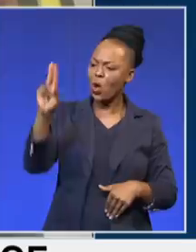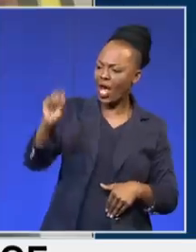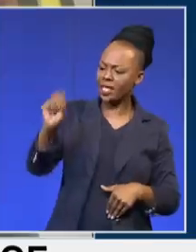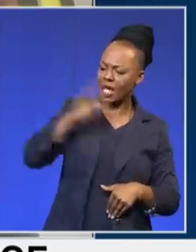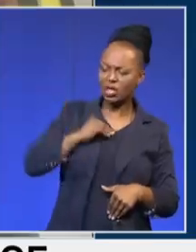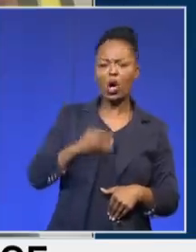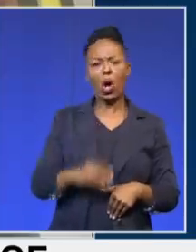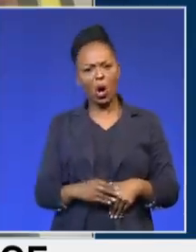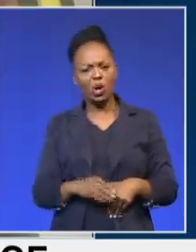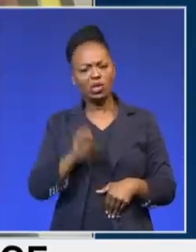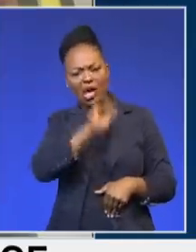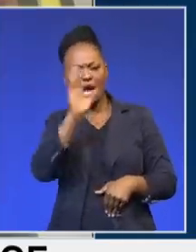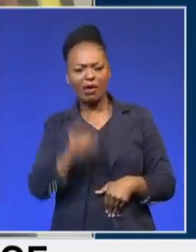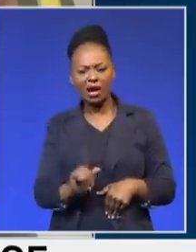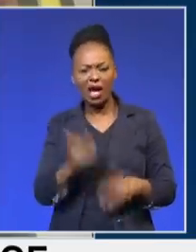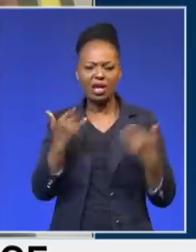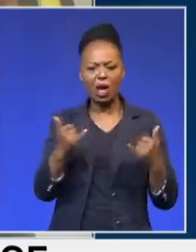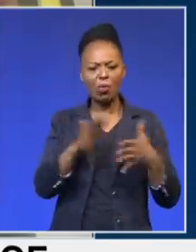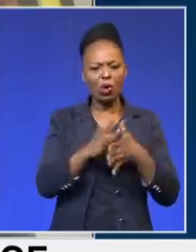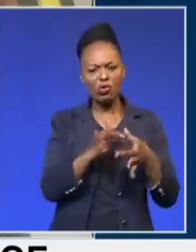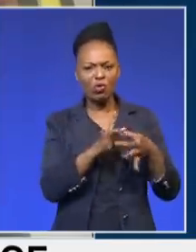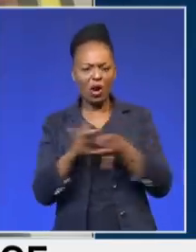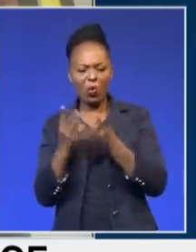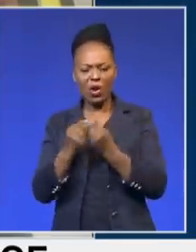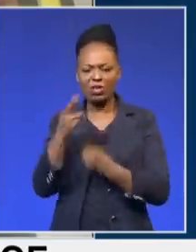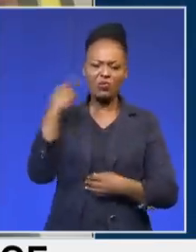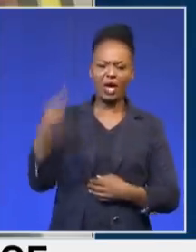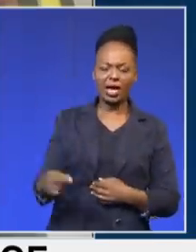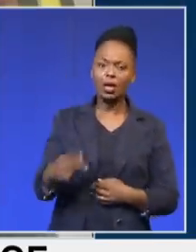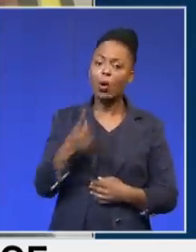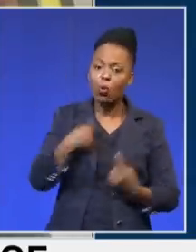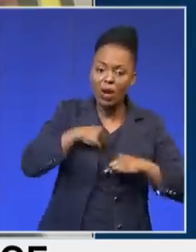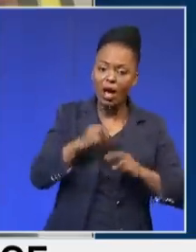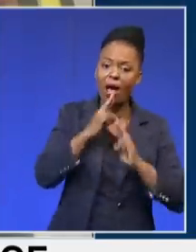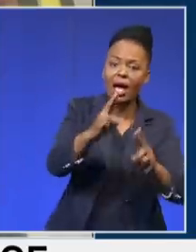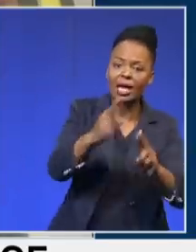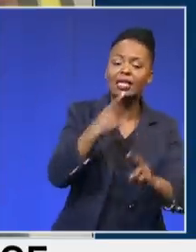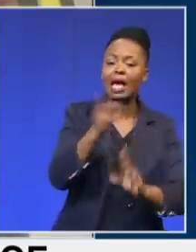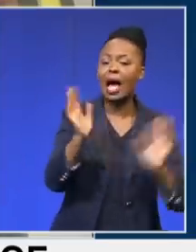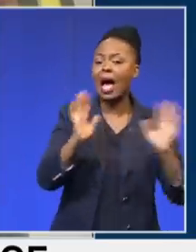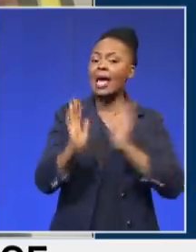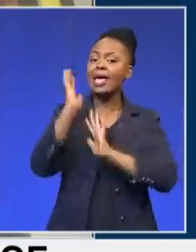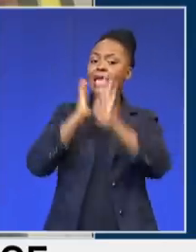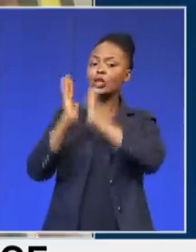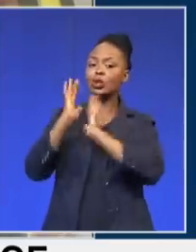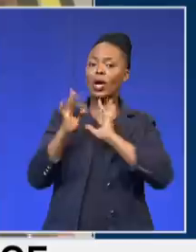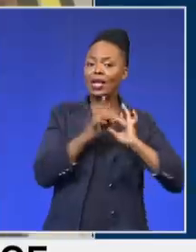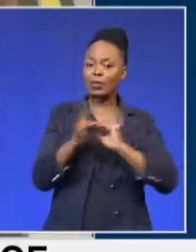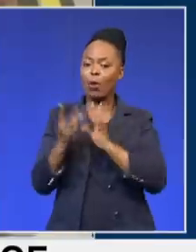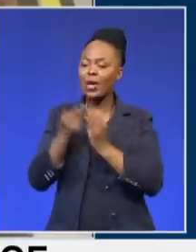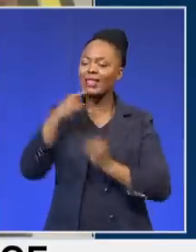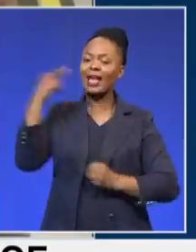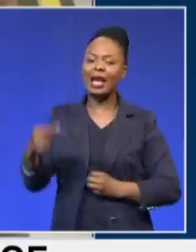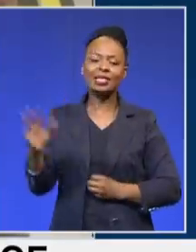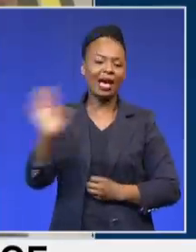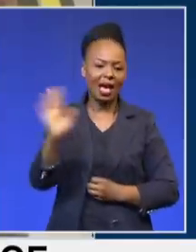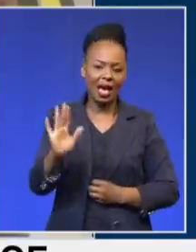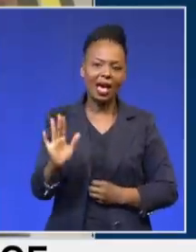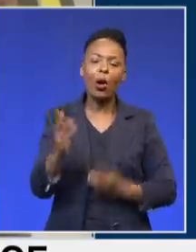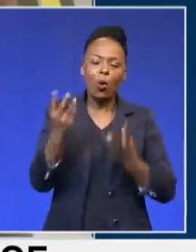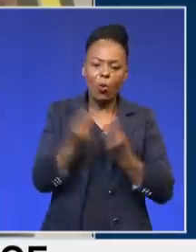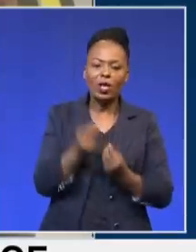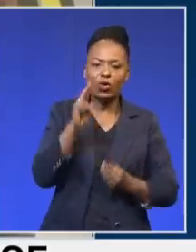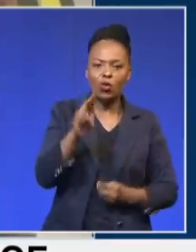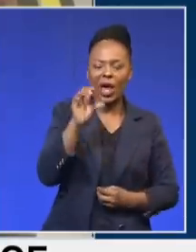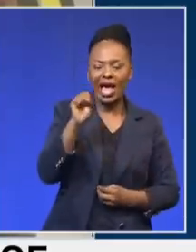Africa, because you have a relationship with Russia, we said, our historic relationship is not with Russia, it's with the USSR,